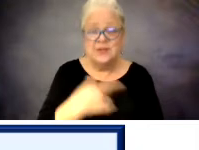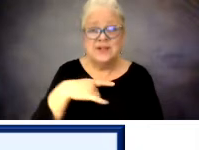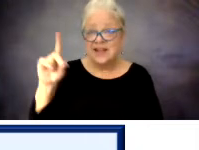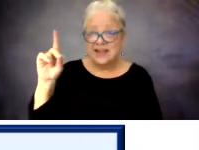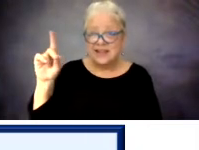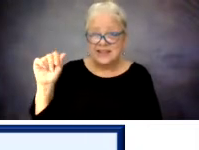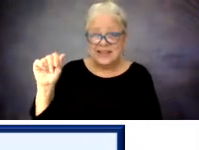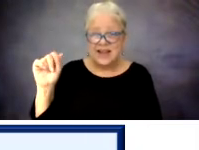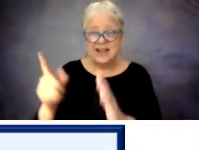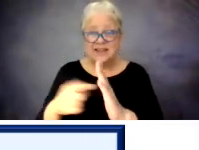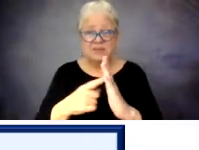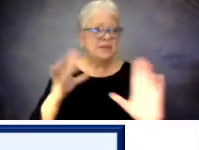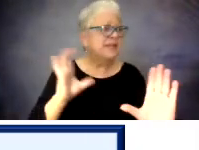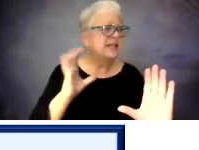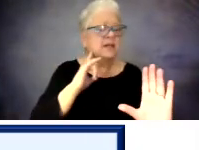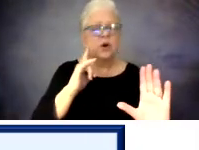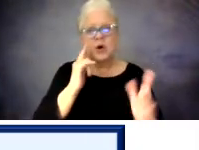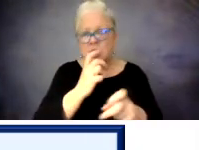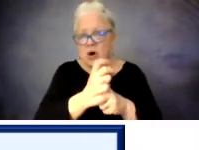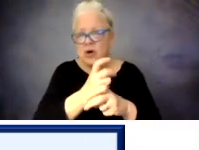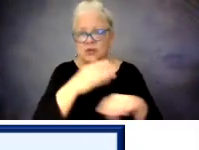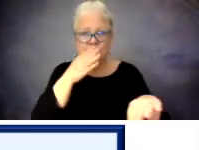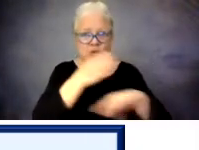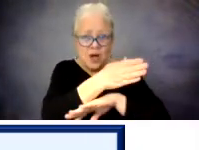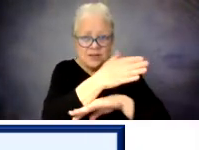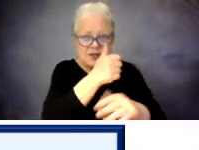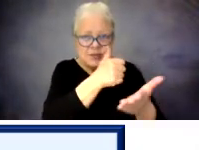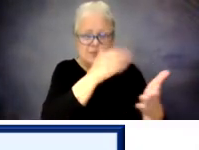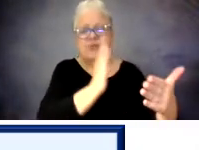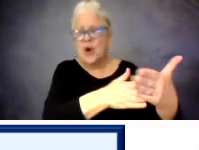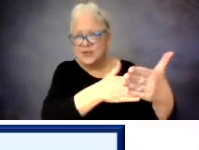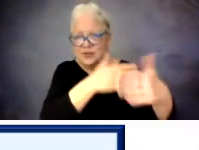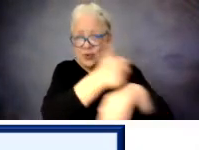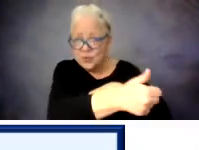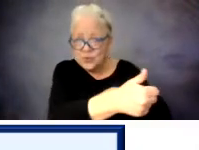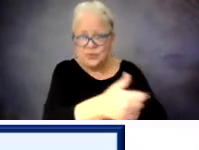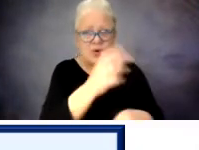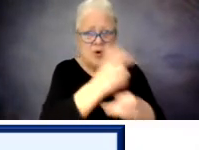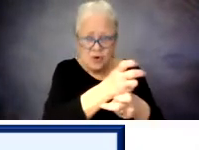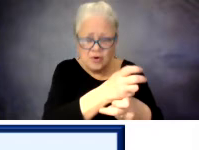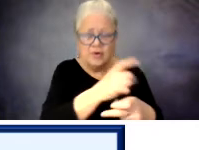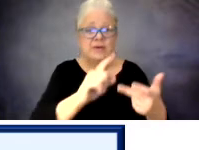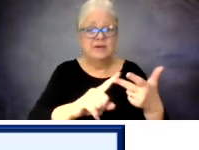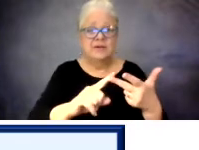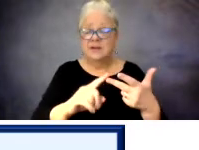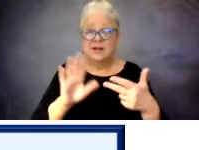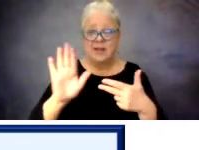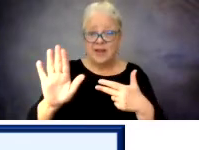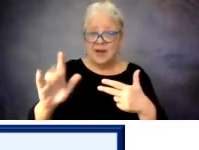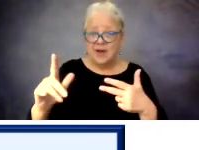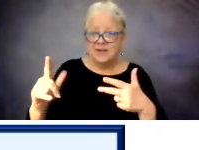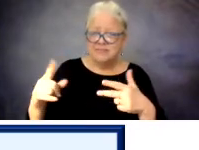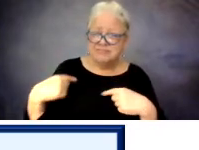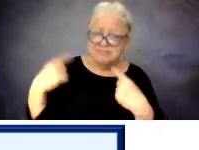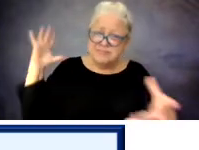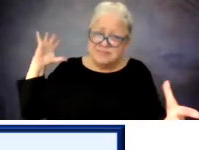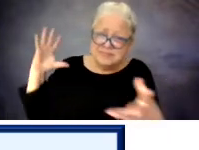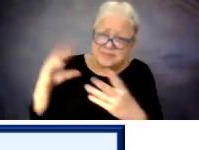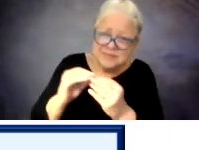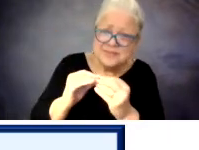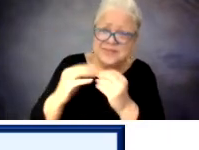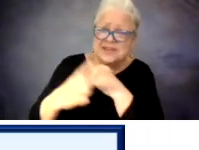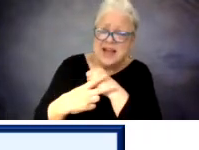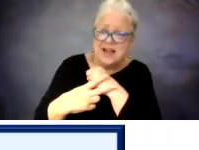can't prosecute. It is very limited who gets prosecuted in that. Life savings can be gone, and there could be no way to recoup